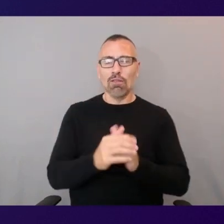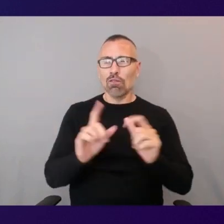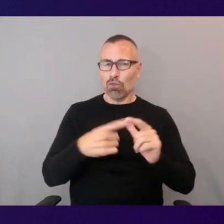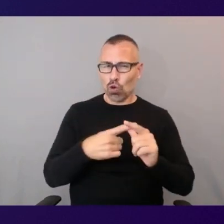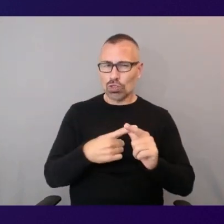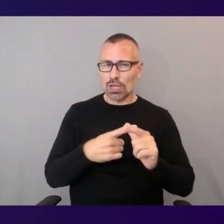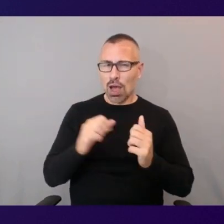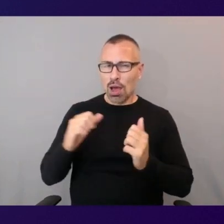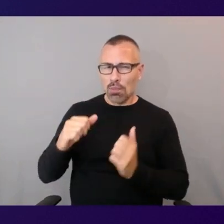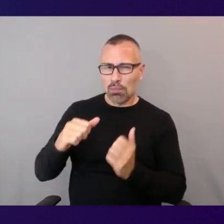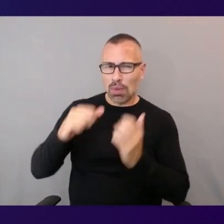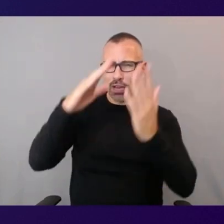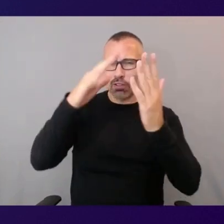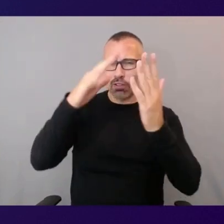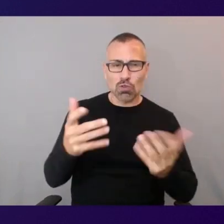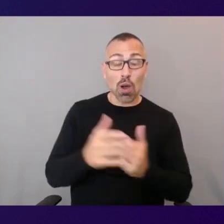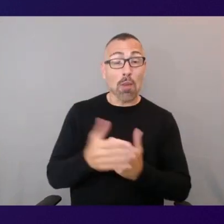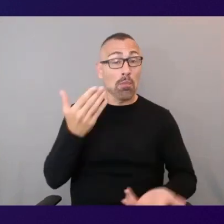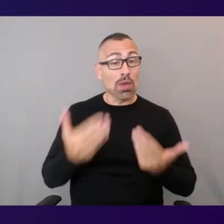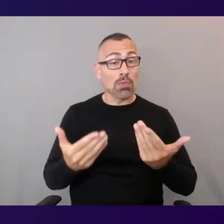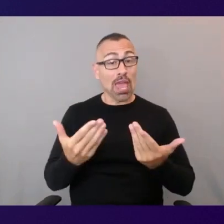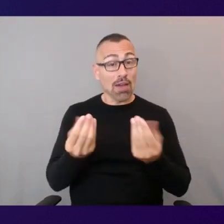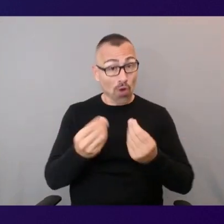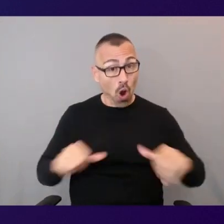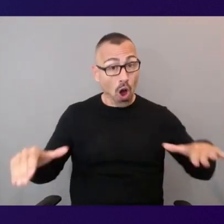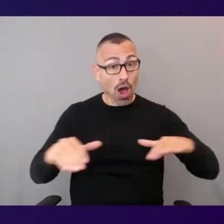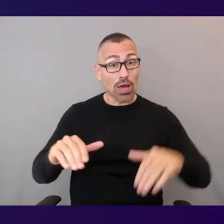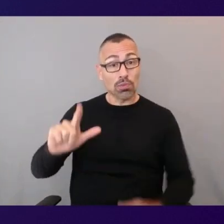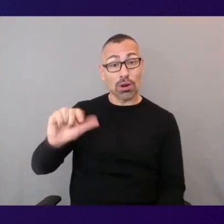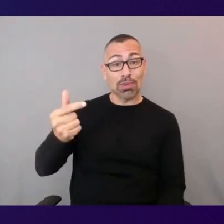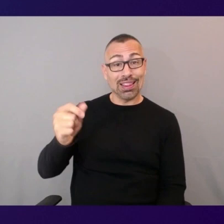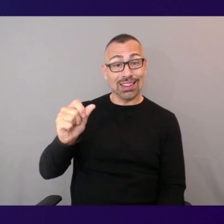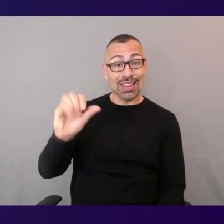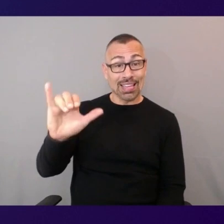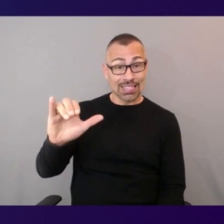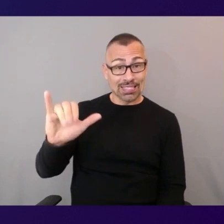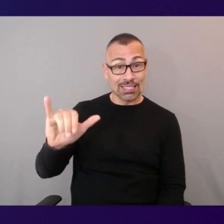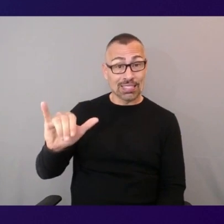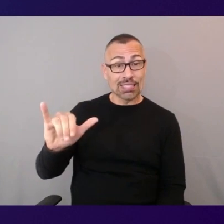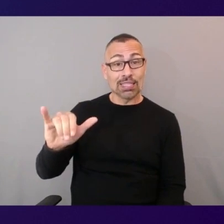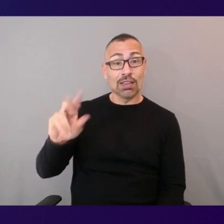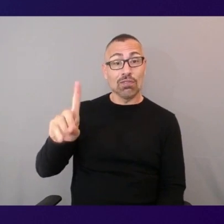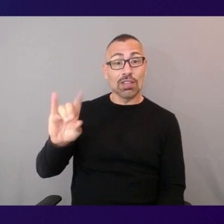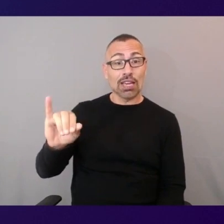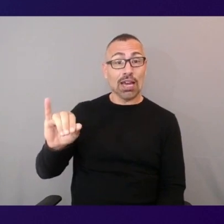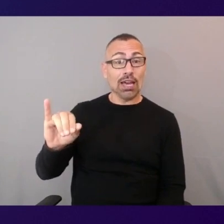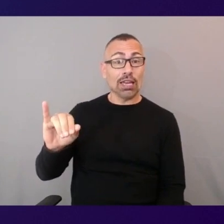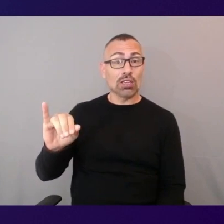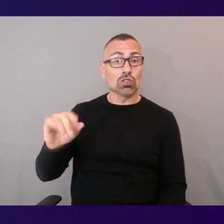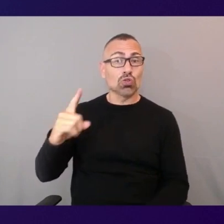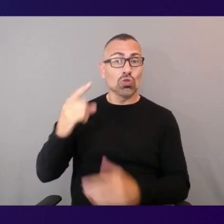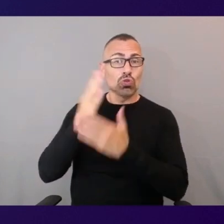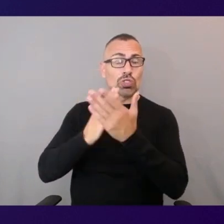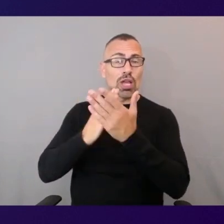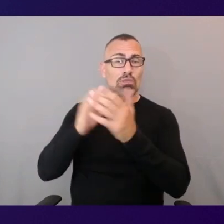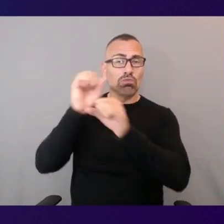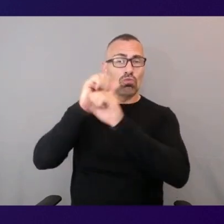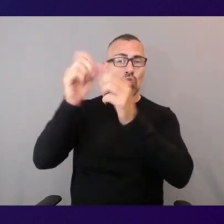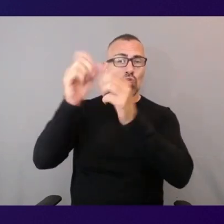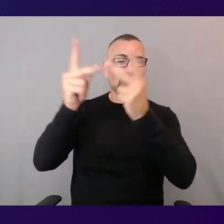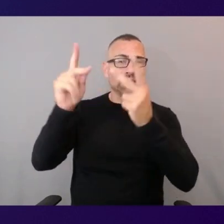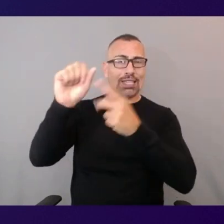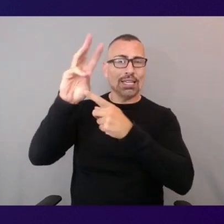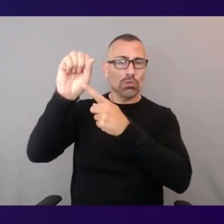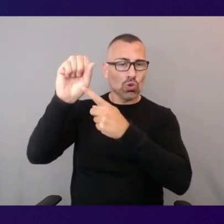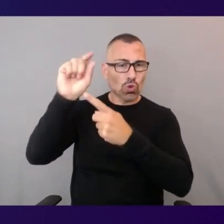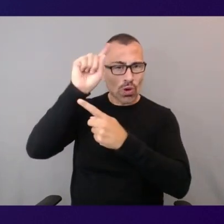a legacy on-prem VDI solution to maybe some workspaces, or maybe all workspaces. Yeah. So let's talk through that.